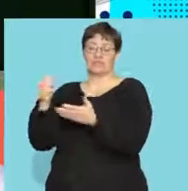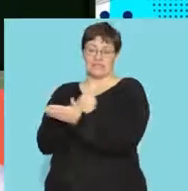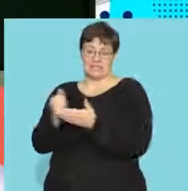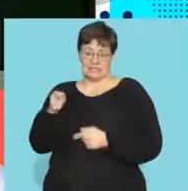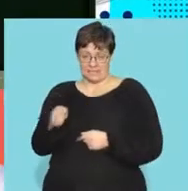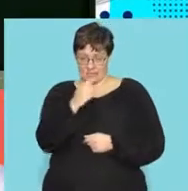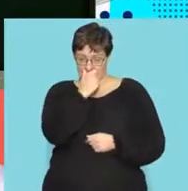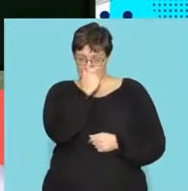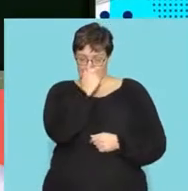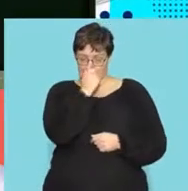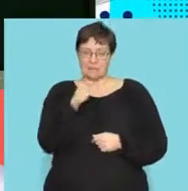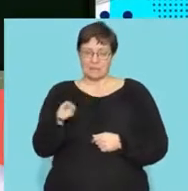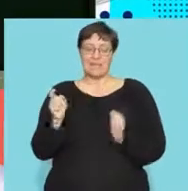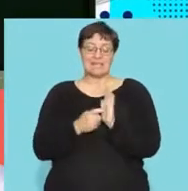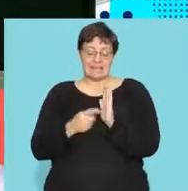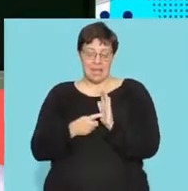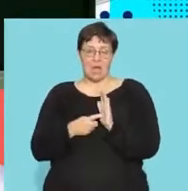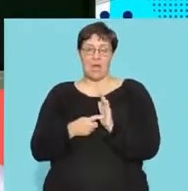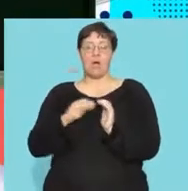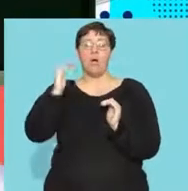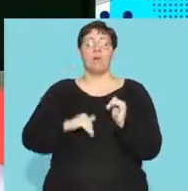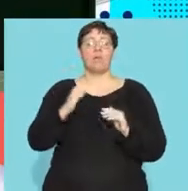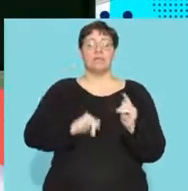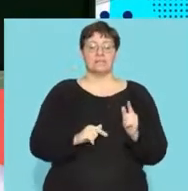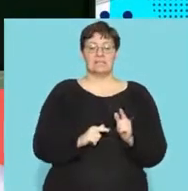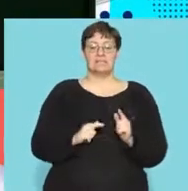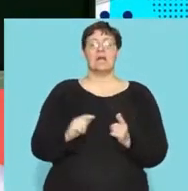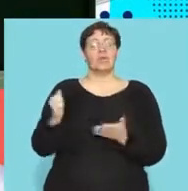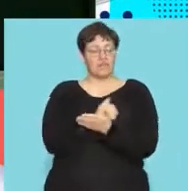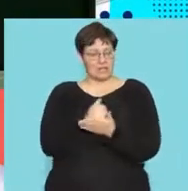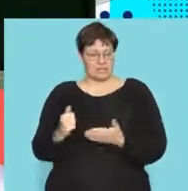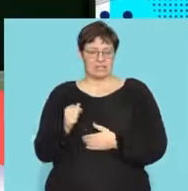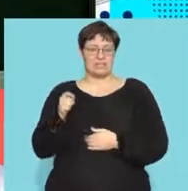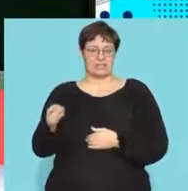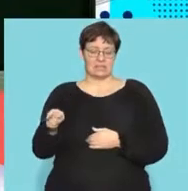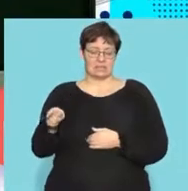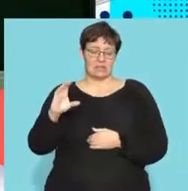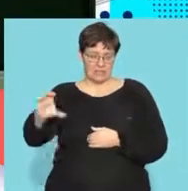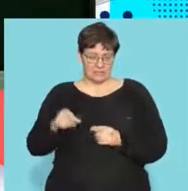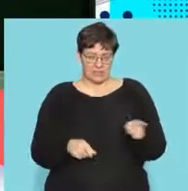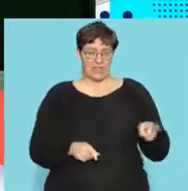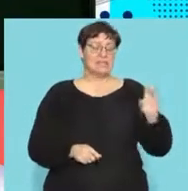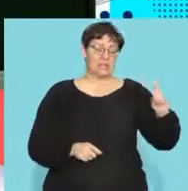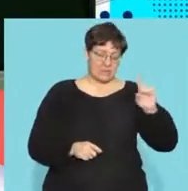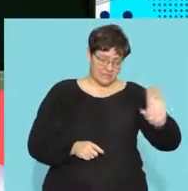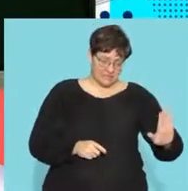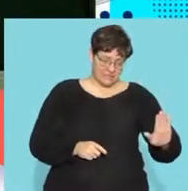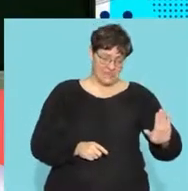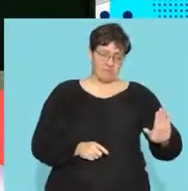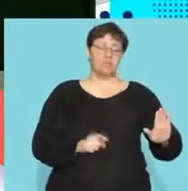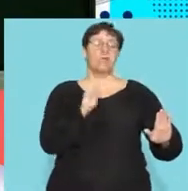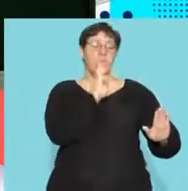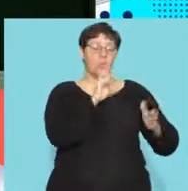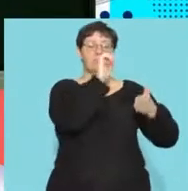it rationally. The debtor owes you less. Credit the debtor's control. Debit your debtor's allowances, which we